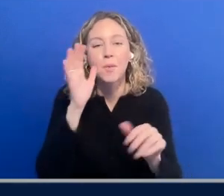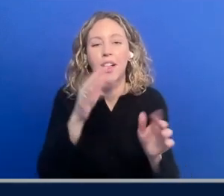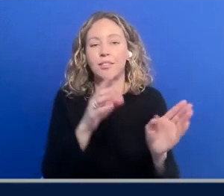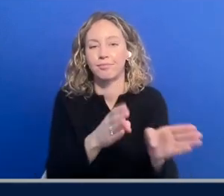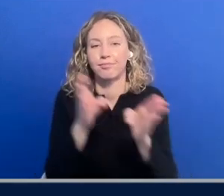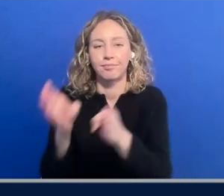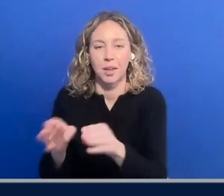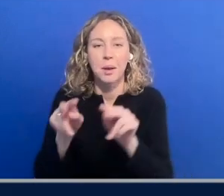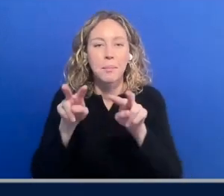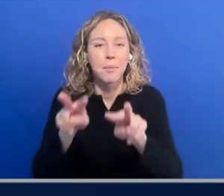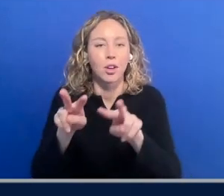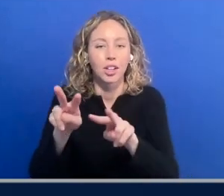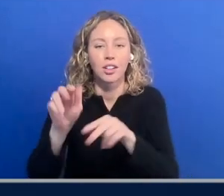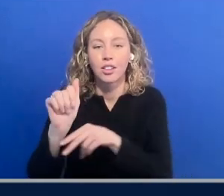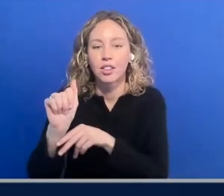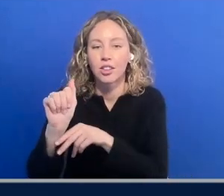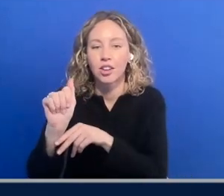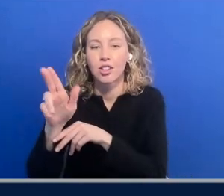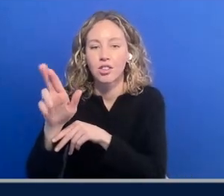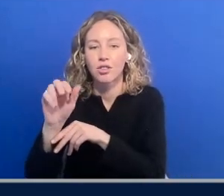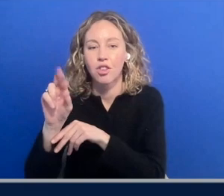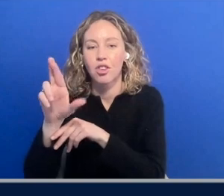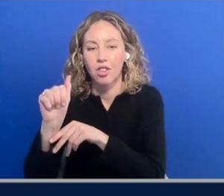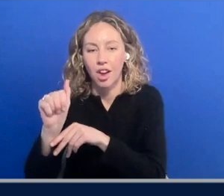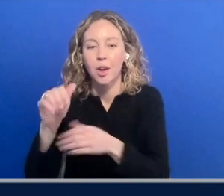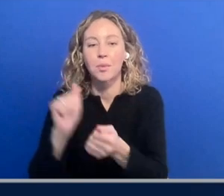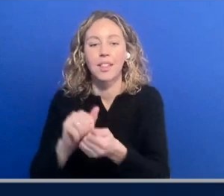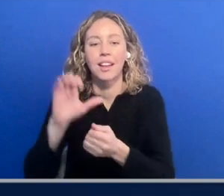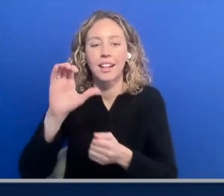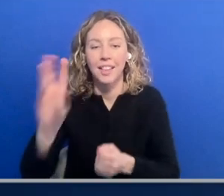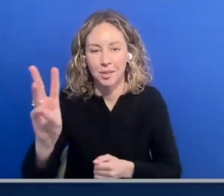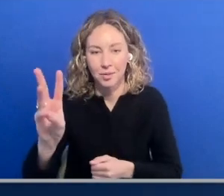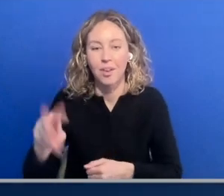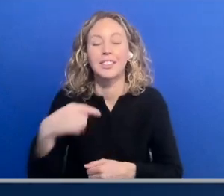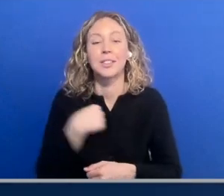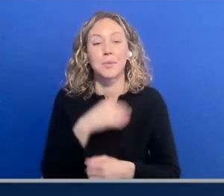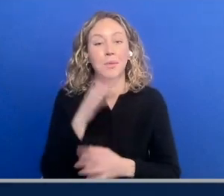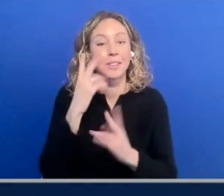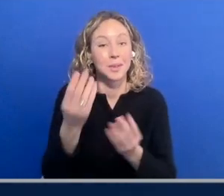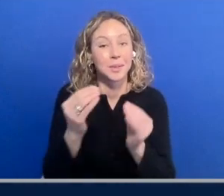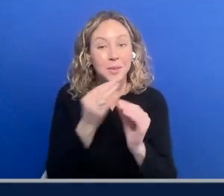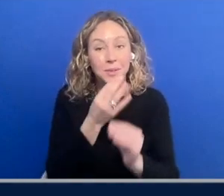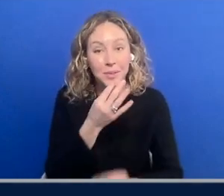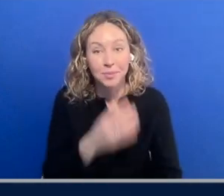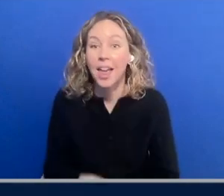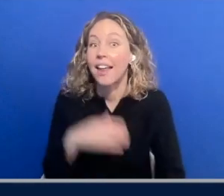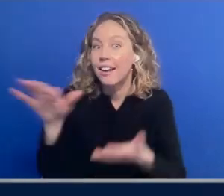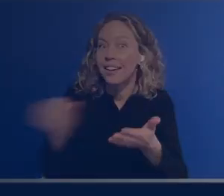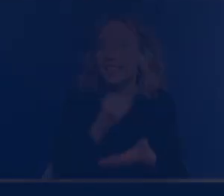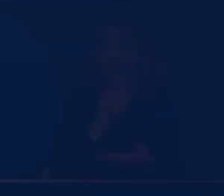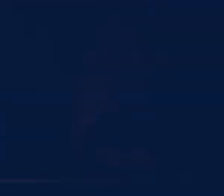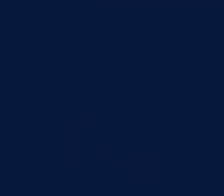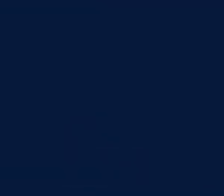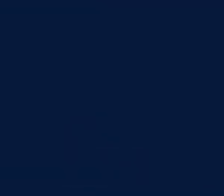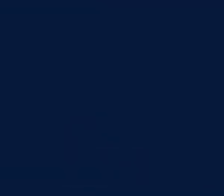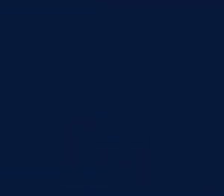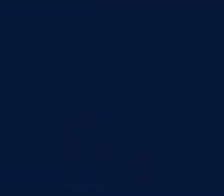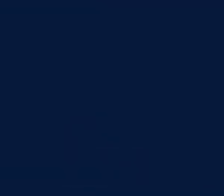with CloudWatch Database Insights. So stick around, then we'll be back live again, and we'll see you very soon. And take the survey.